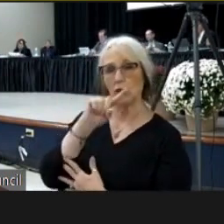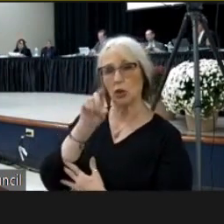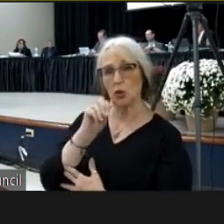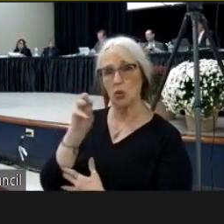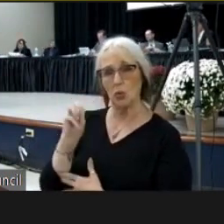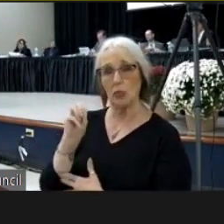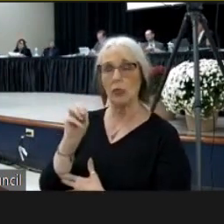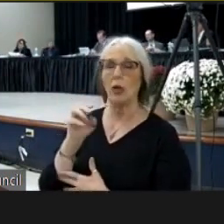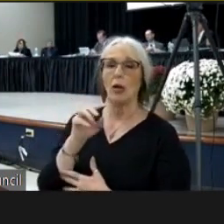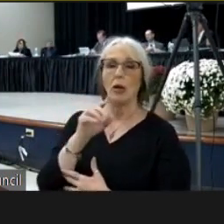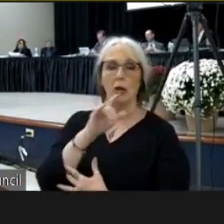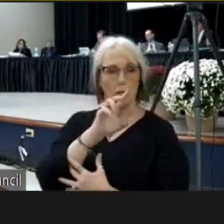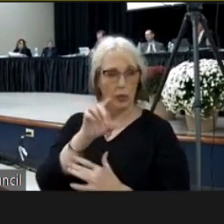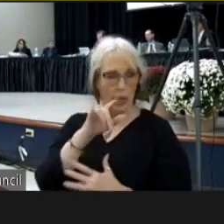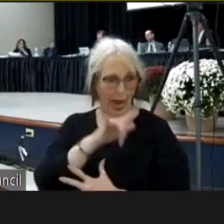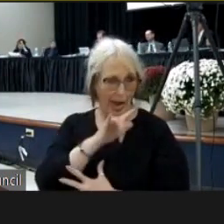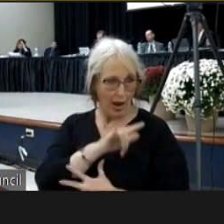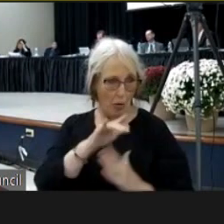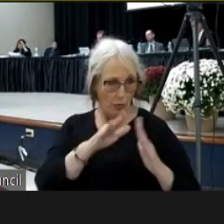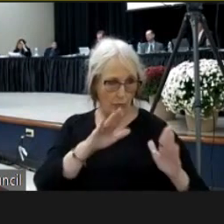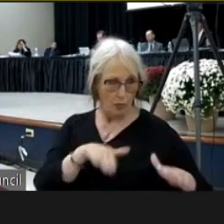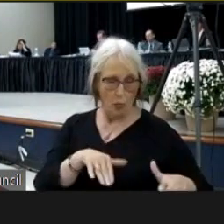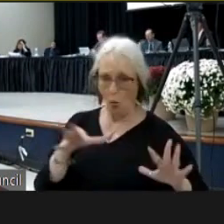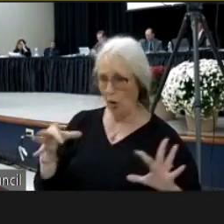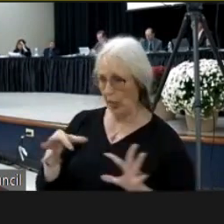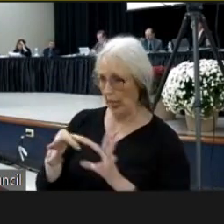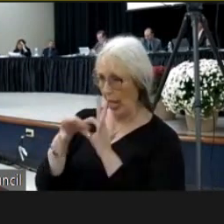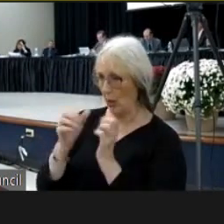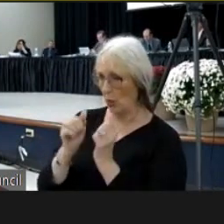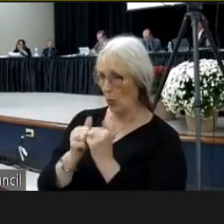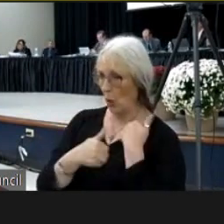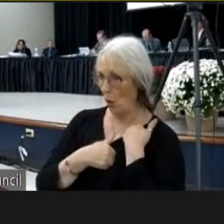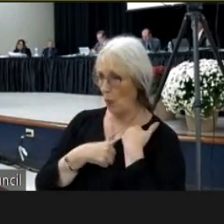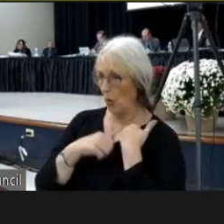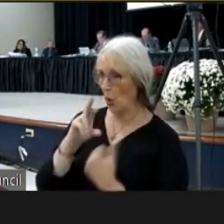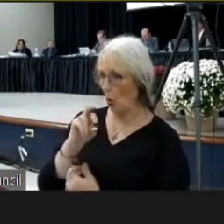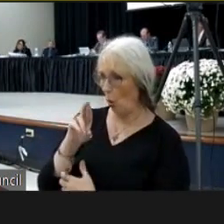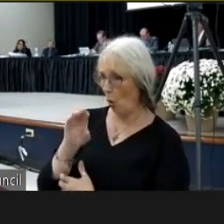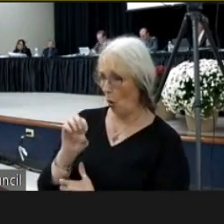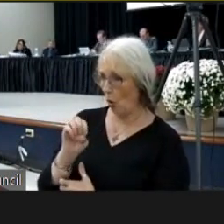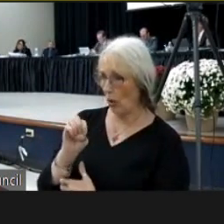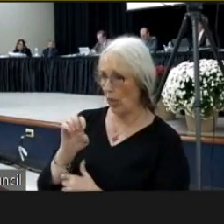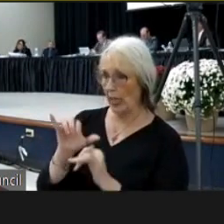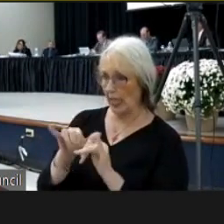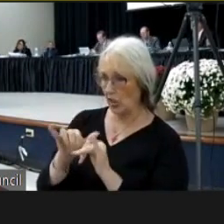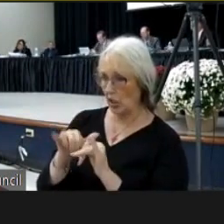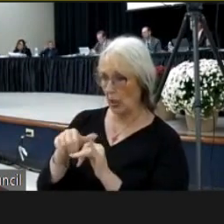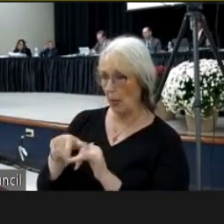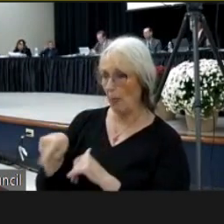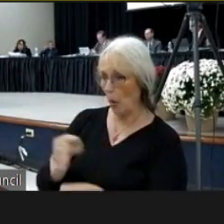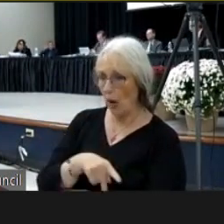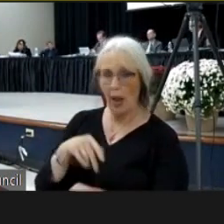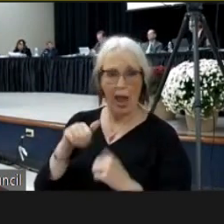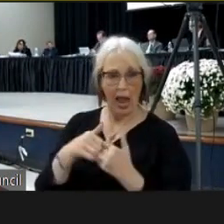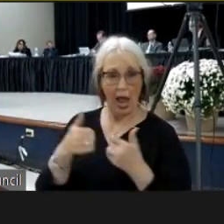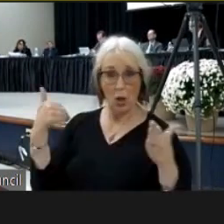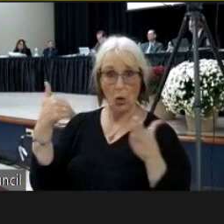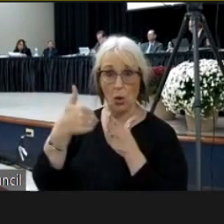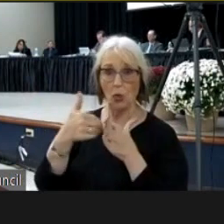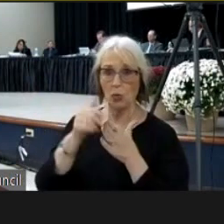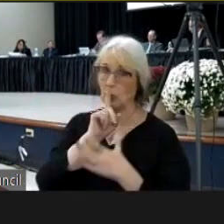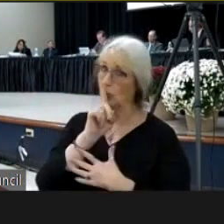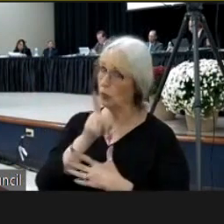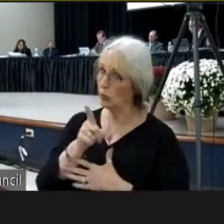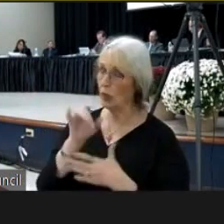Waco Regional Airport, the adjacency to the Army Corps of Engineers parkland, and how close that is truly to